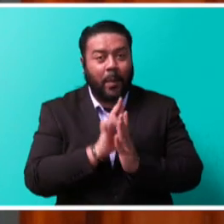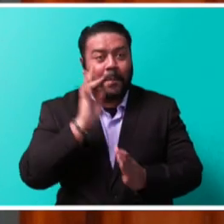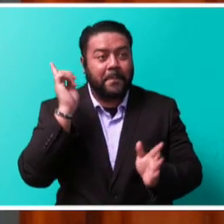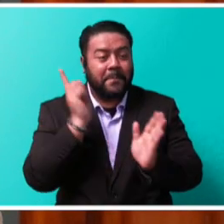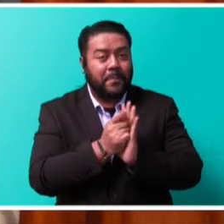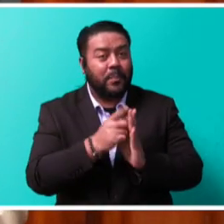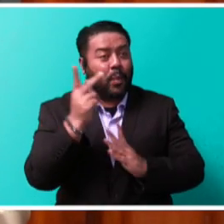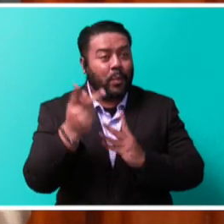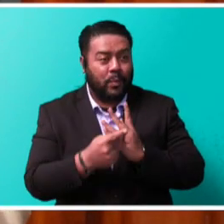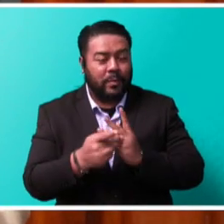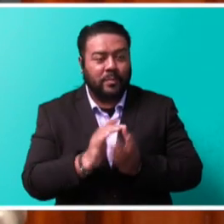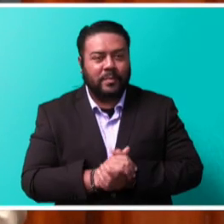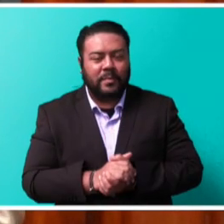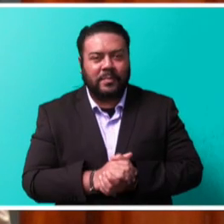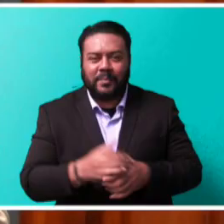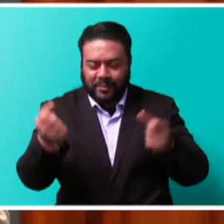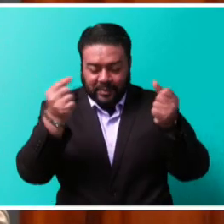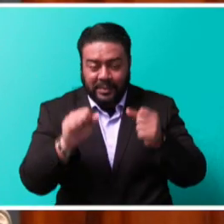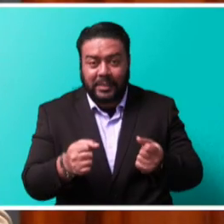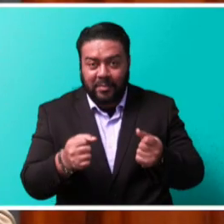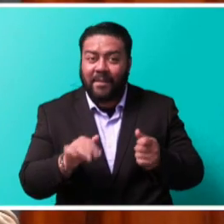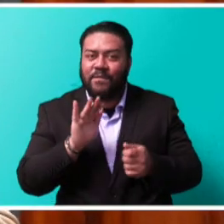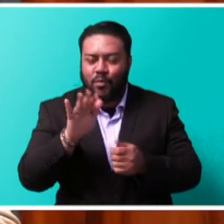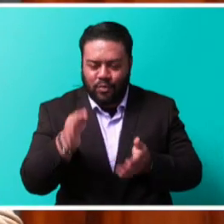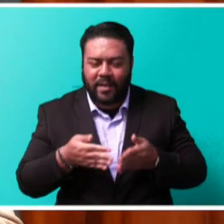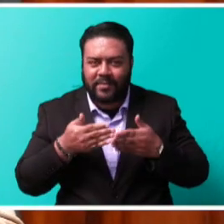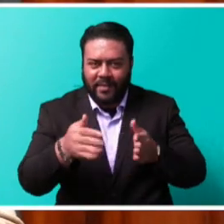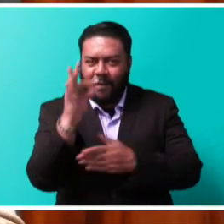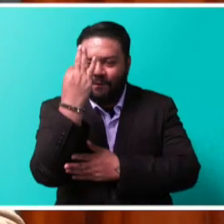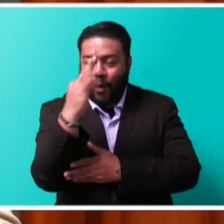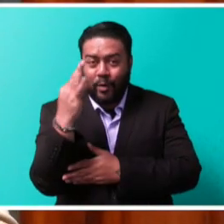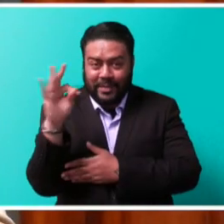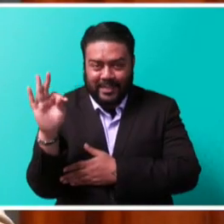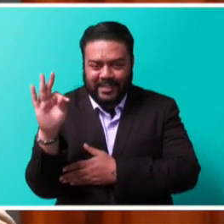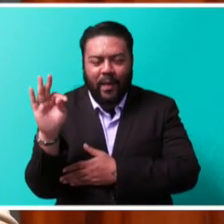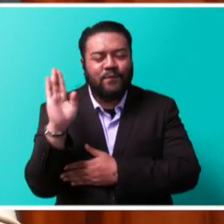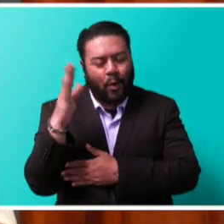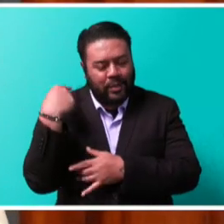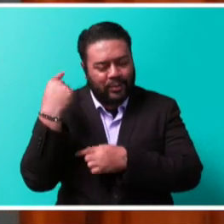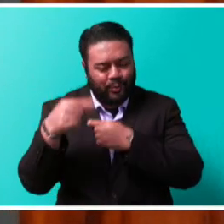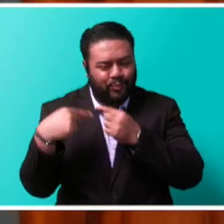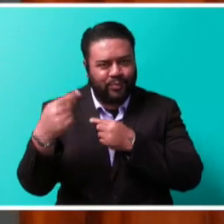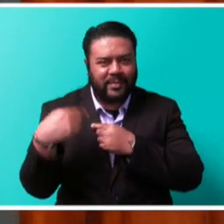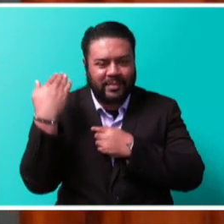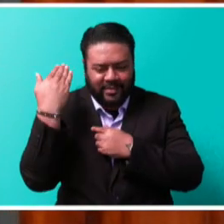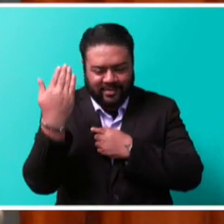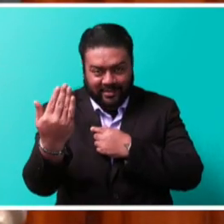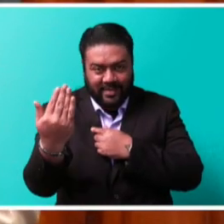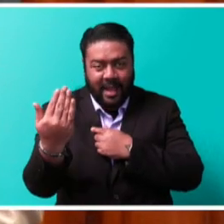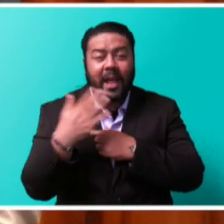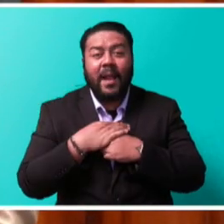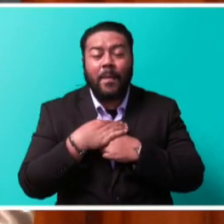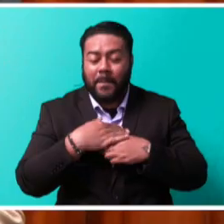that will shape the future direction of Fiji's forestry sector for generations to come. Honourable